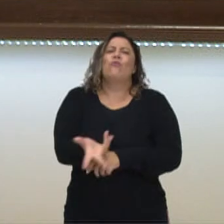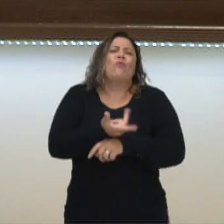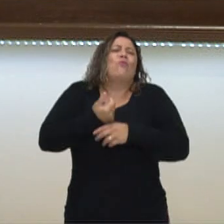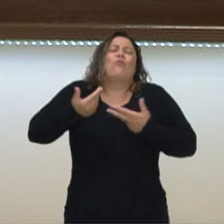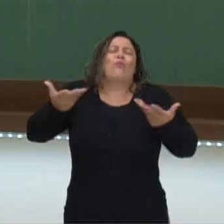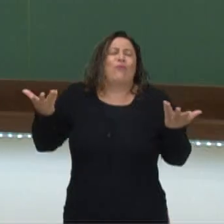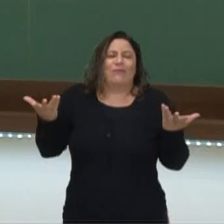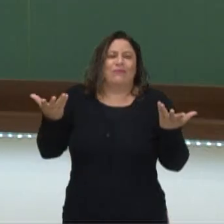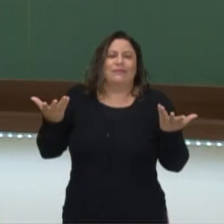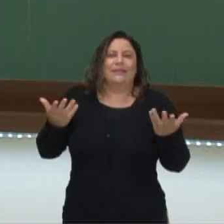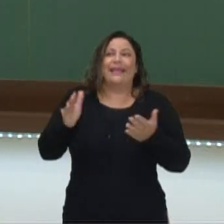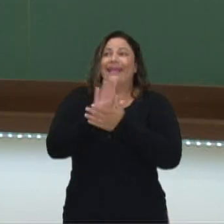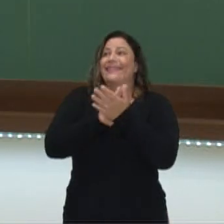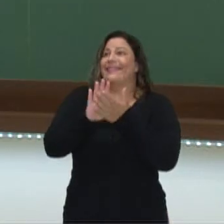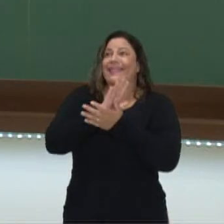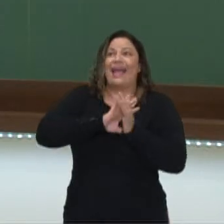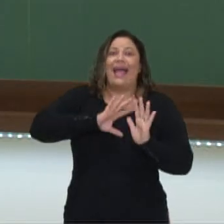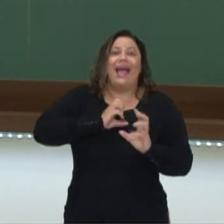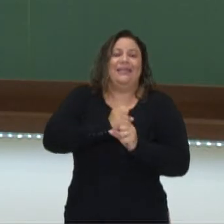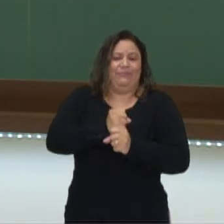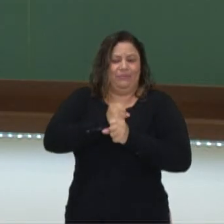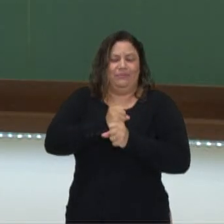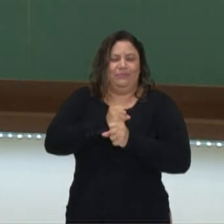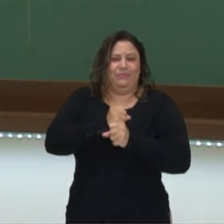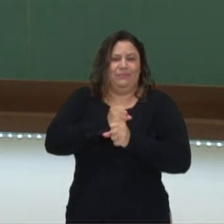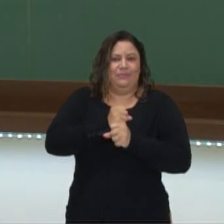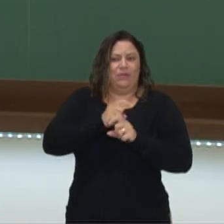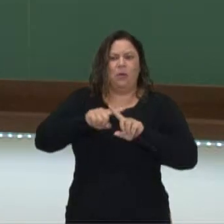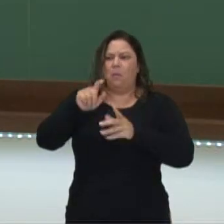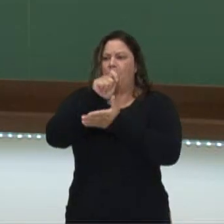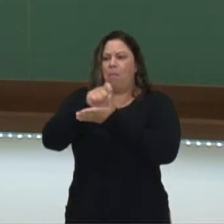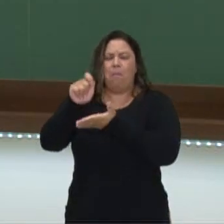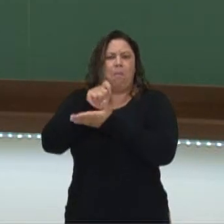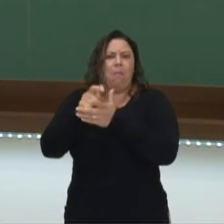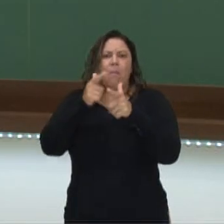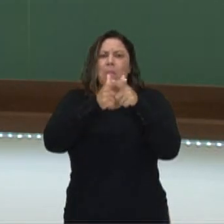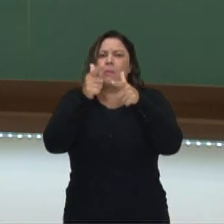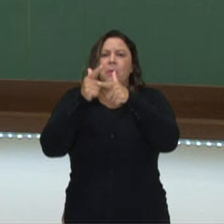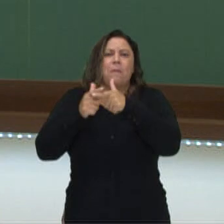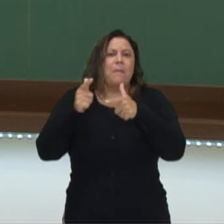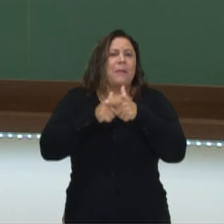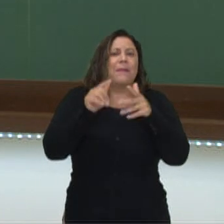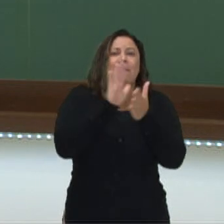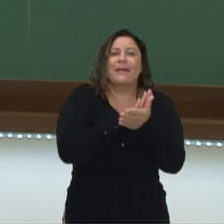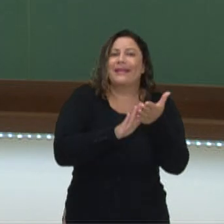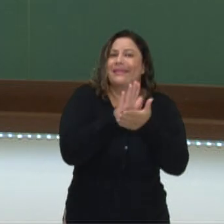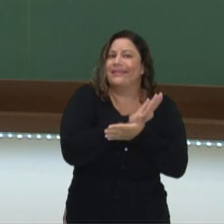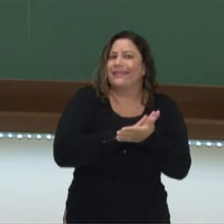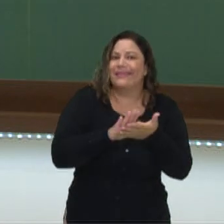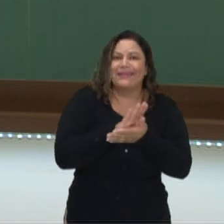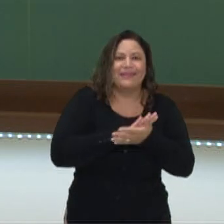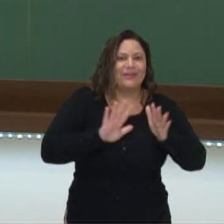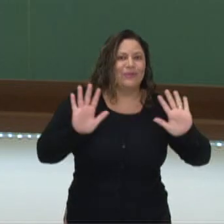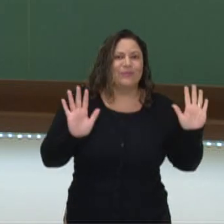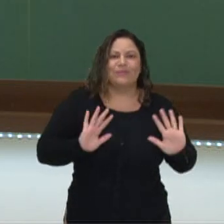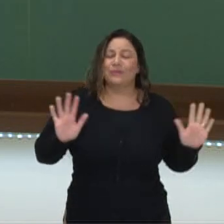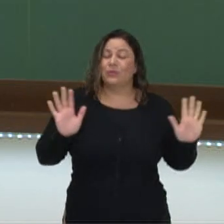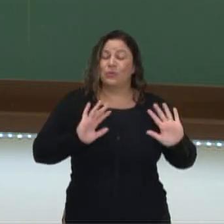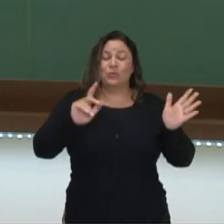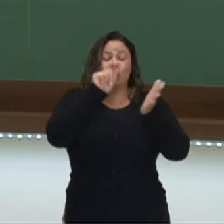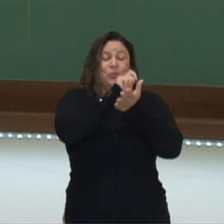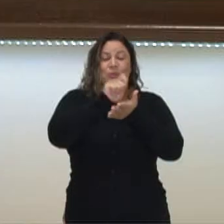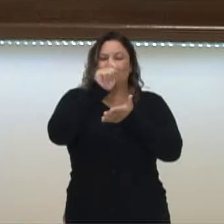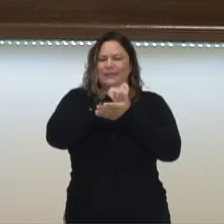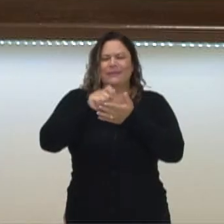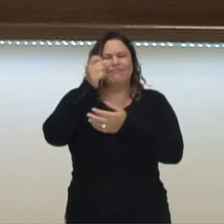Nada no mundo me prende. Agora, escrever, eu não tenho problema nenhum com isso, né? Ele escreve